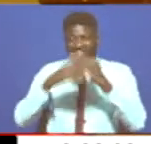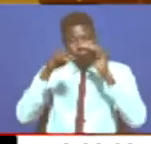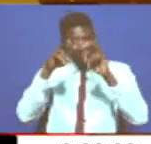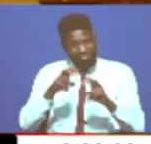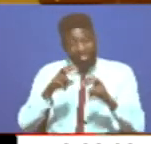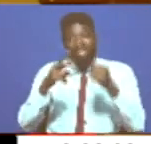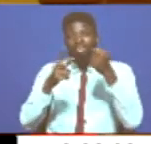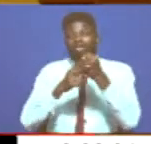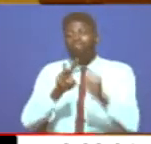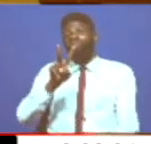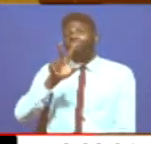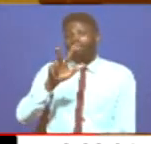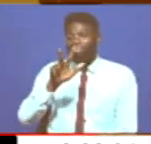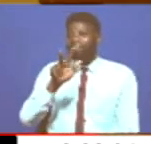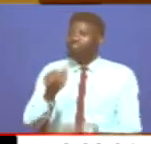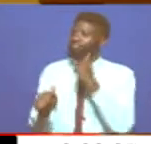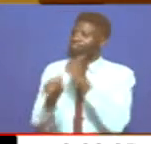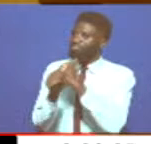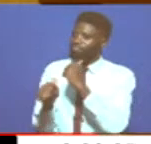classified as dangerous,